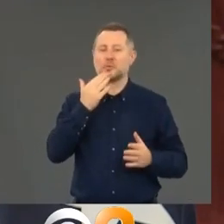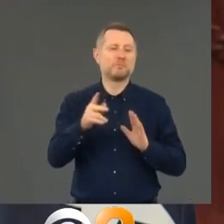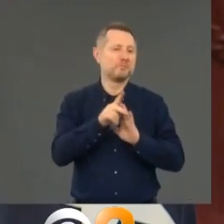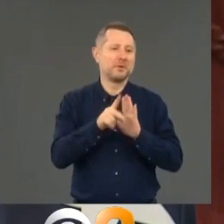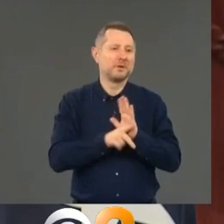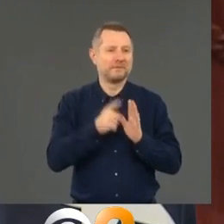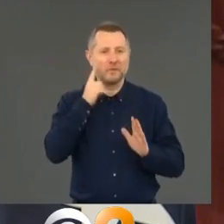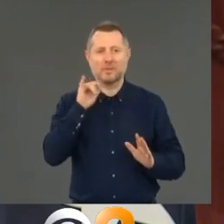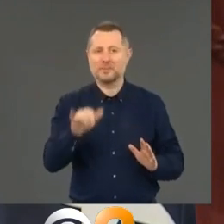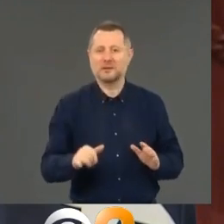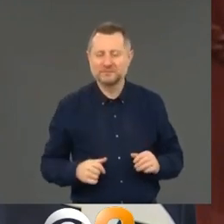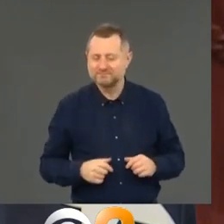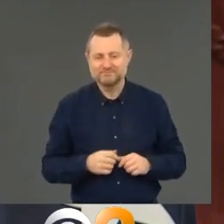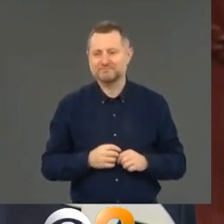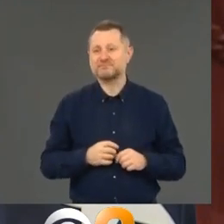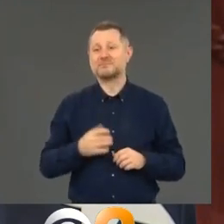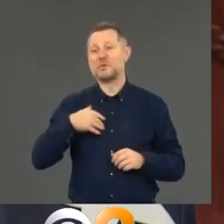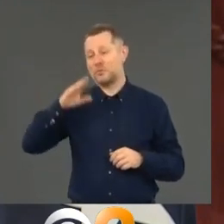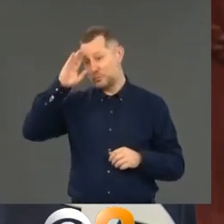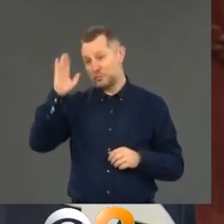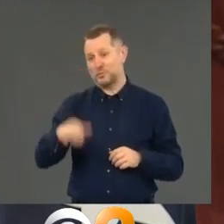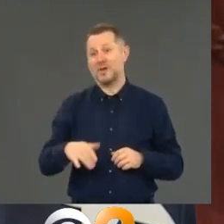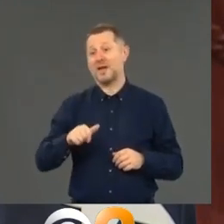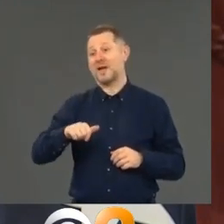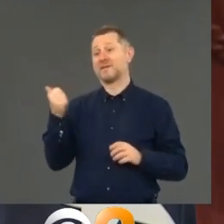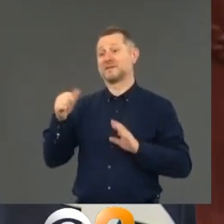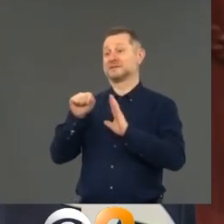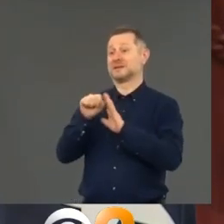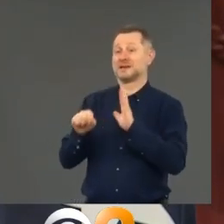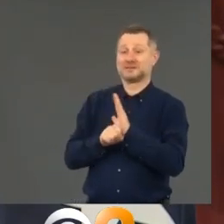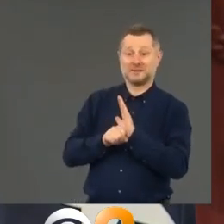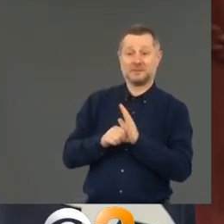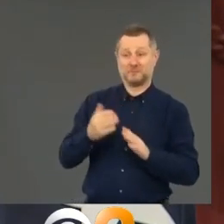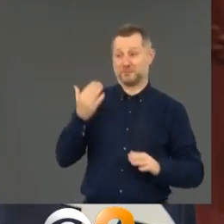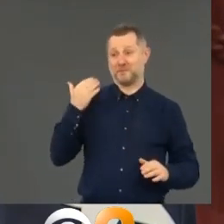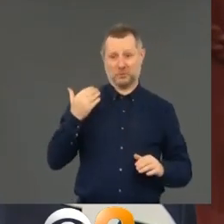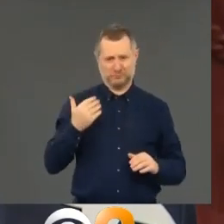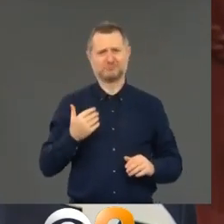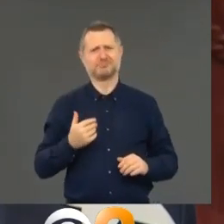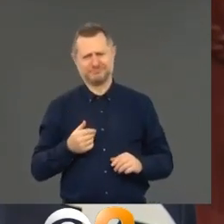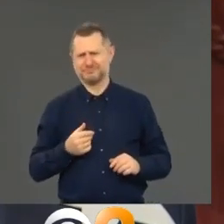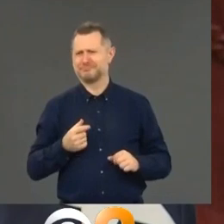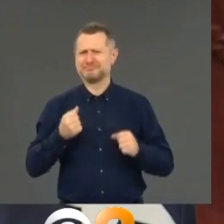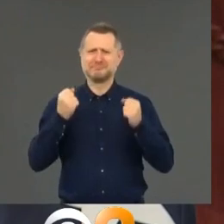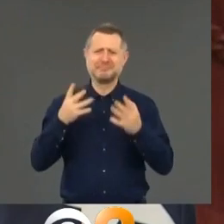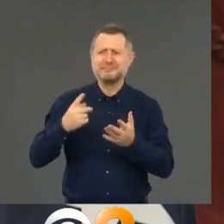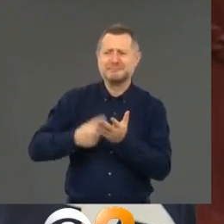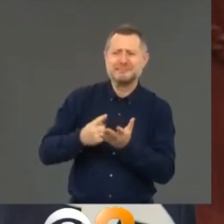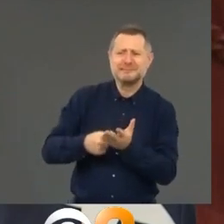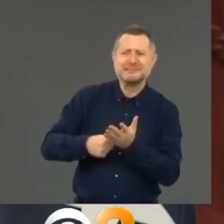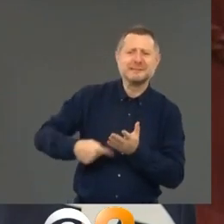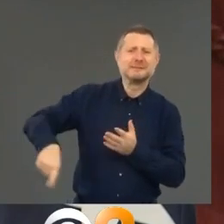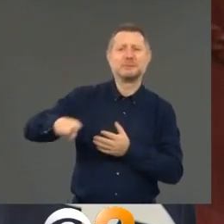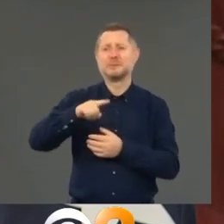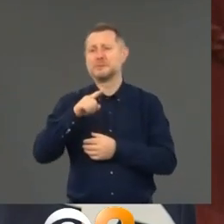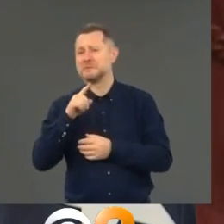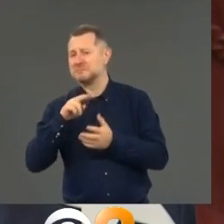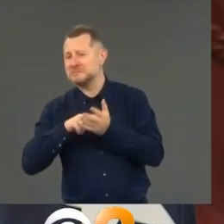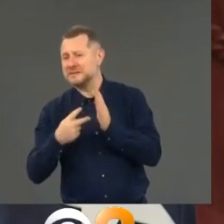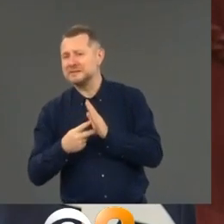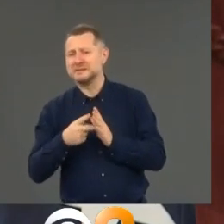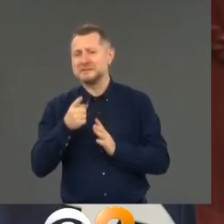the shoe was on the other foot, there was talk of other states saying, well, I'm going to